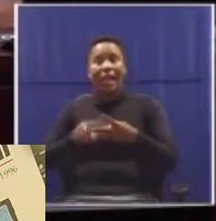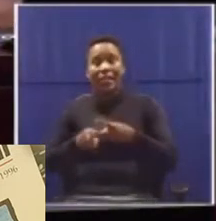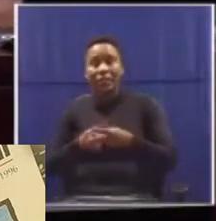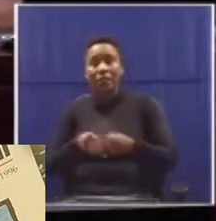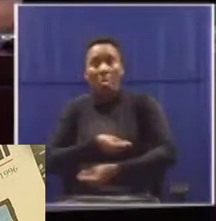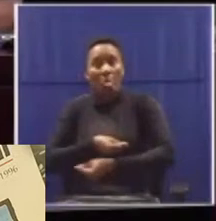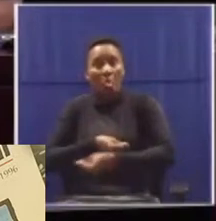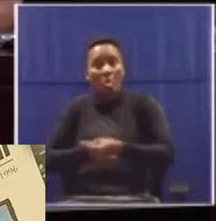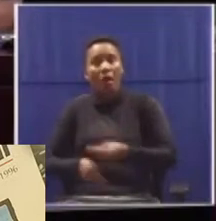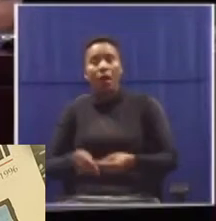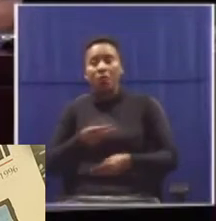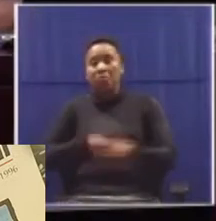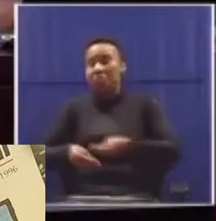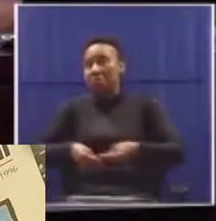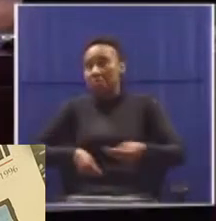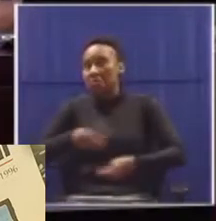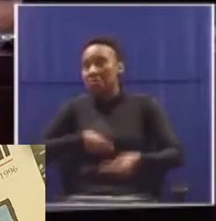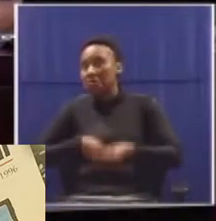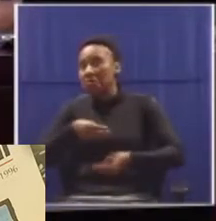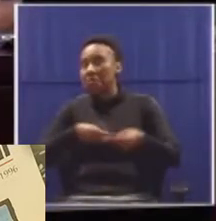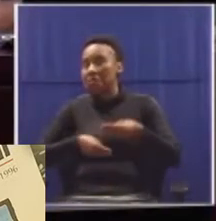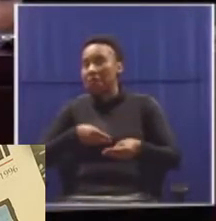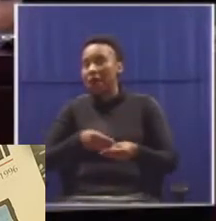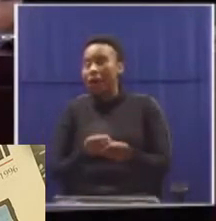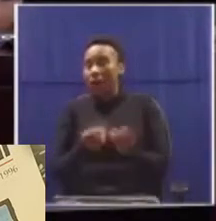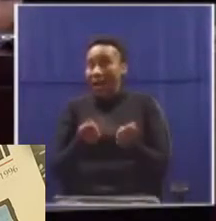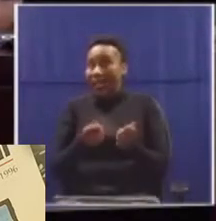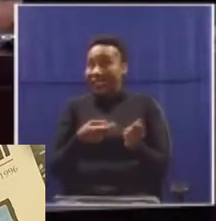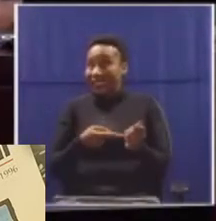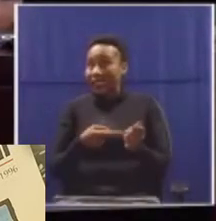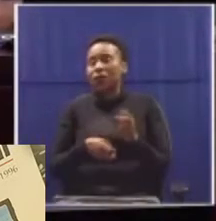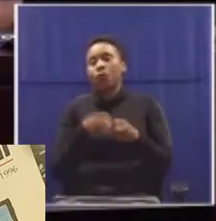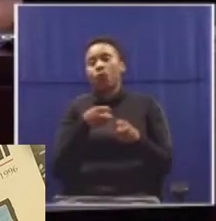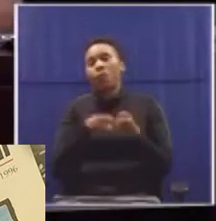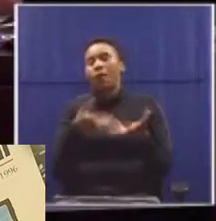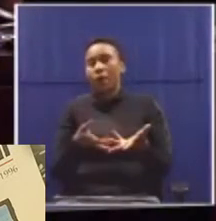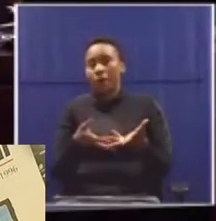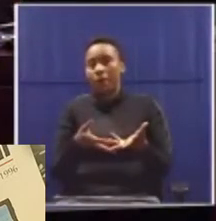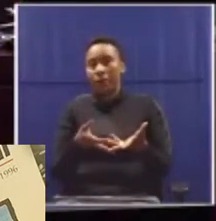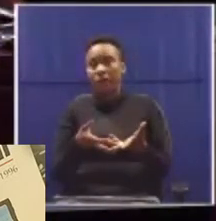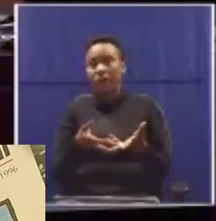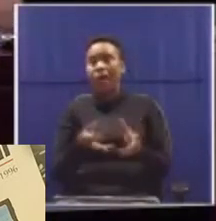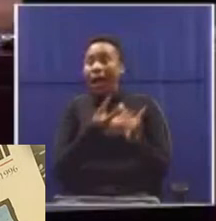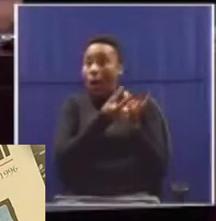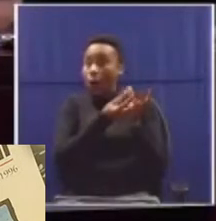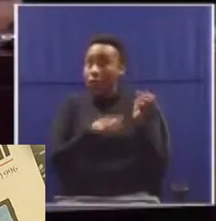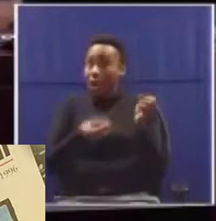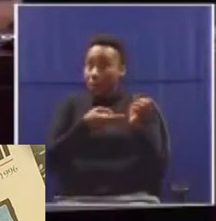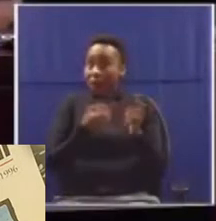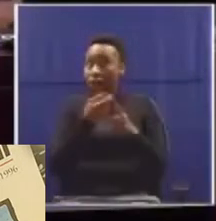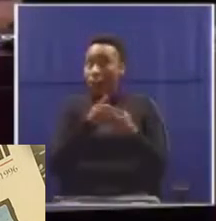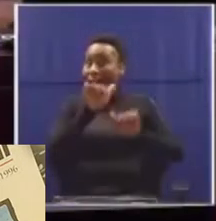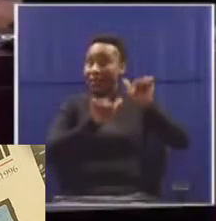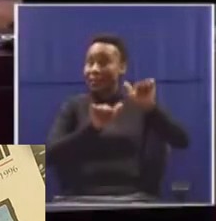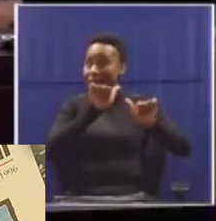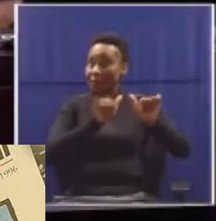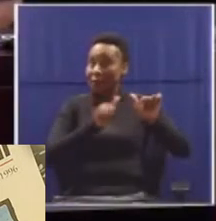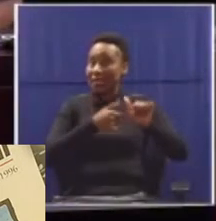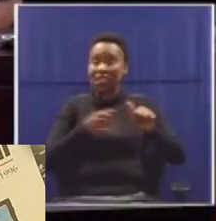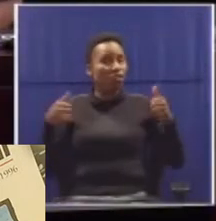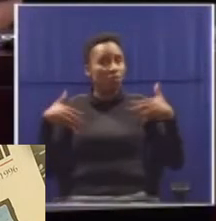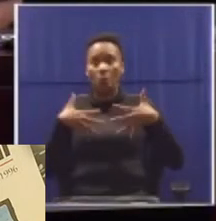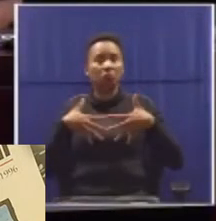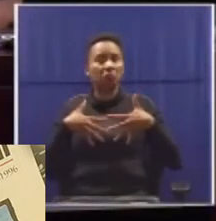its peak during the fatf's assessment the outcome of the of the assessment was therefore not a shock to our